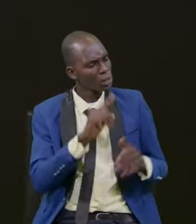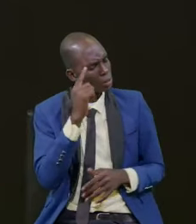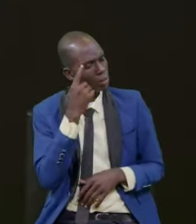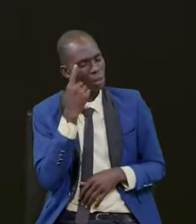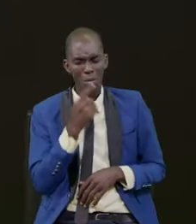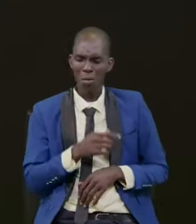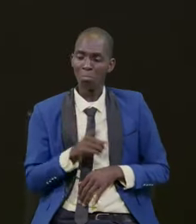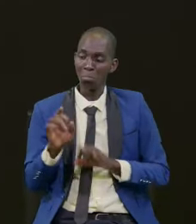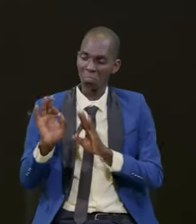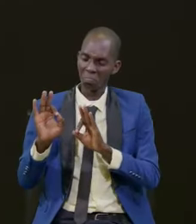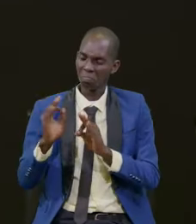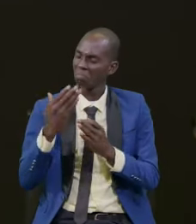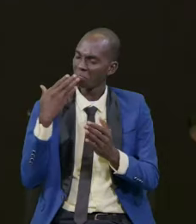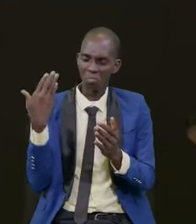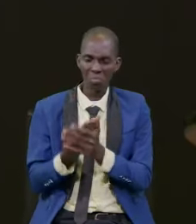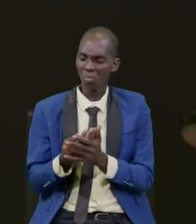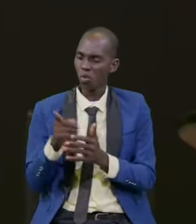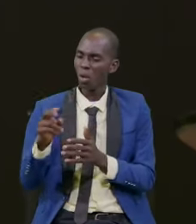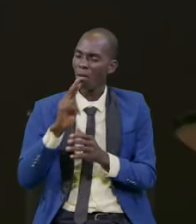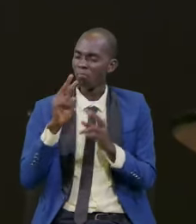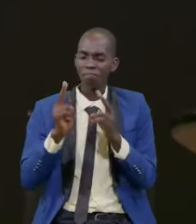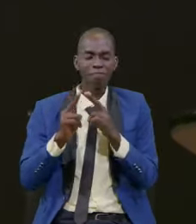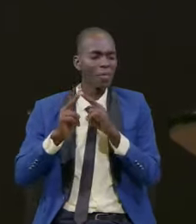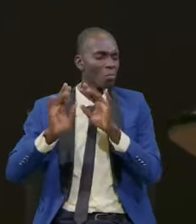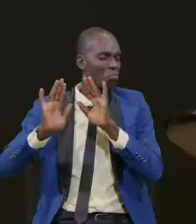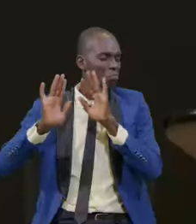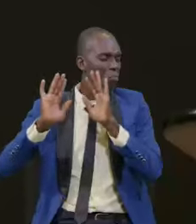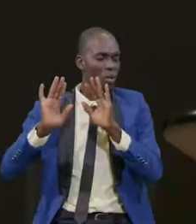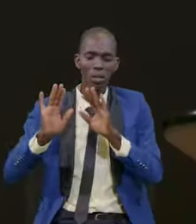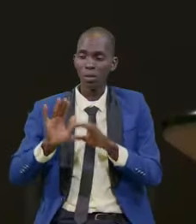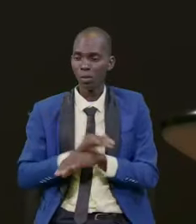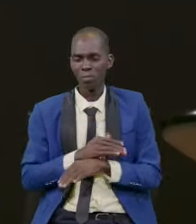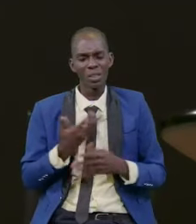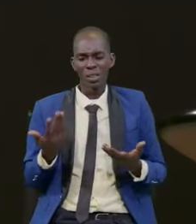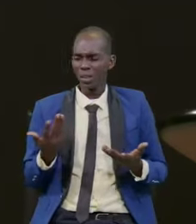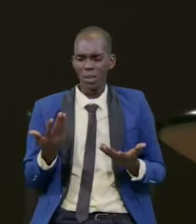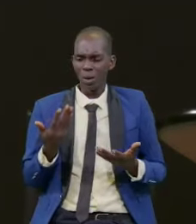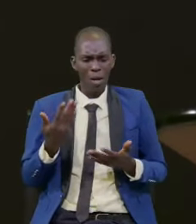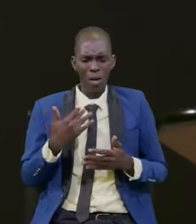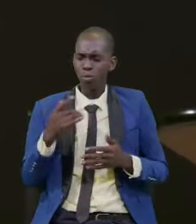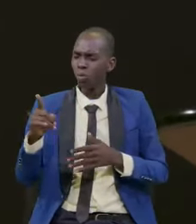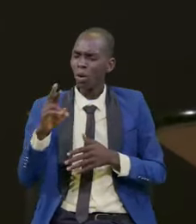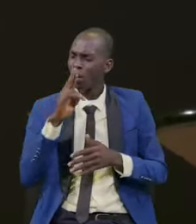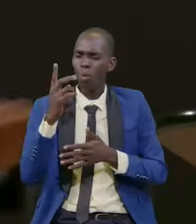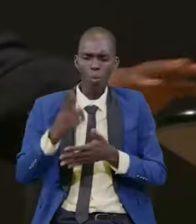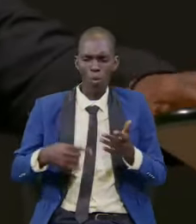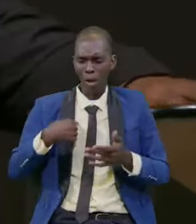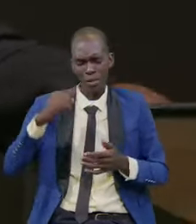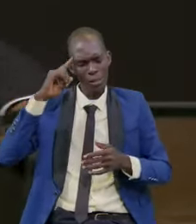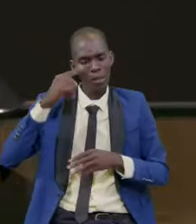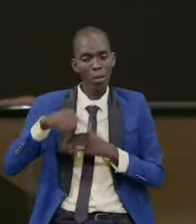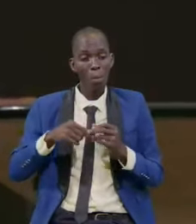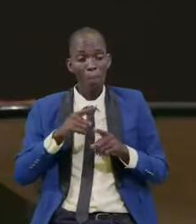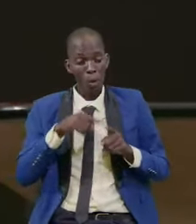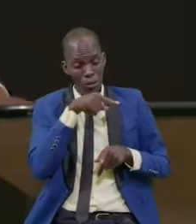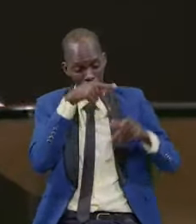are so great. You are so wonderful. You are whatever I can think about. You are just good. But you know in your